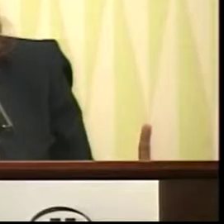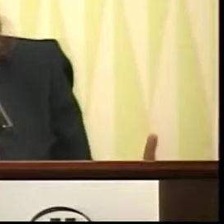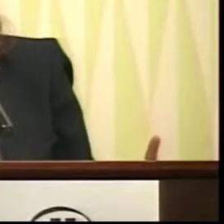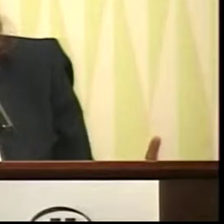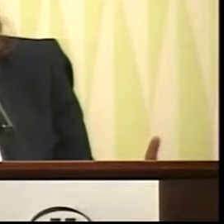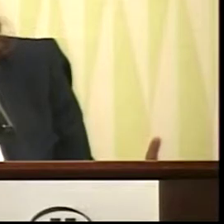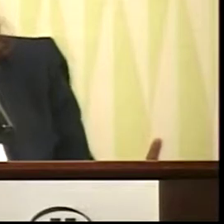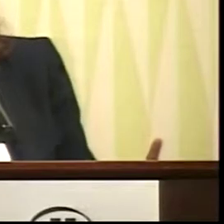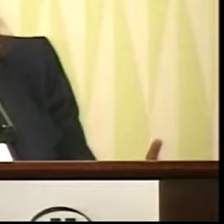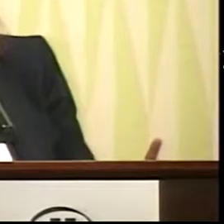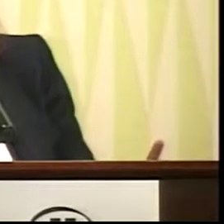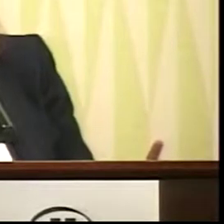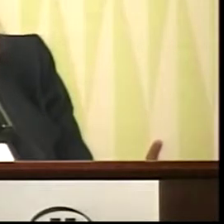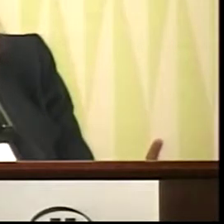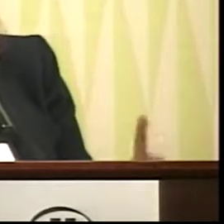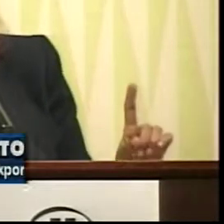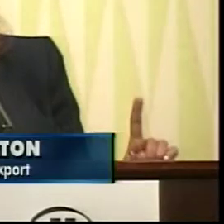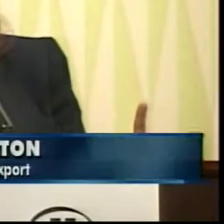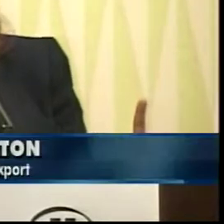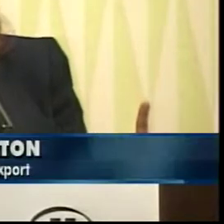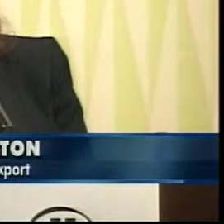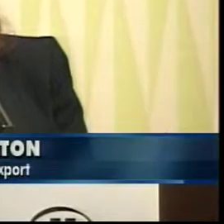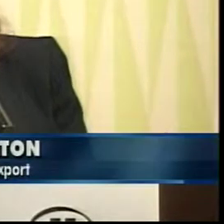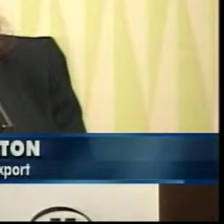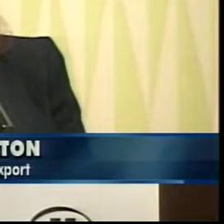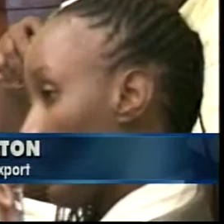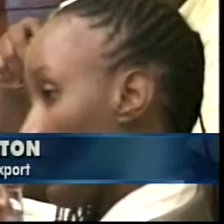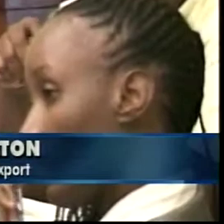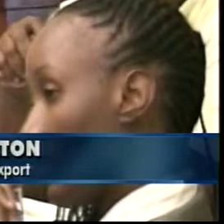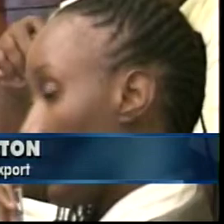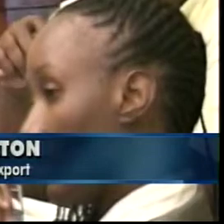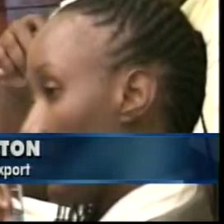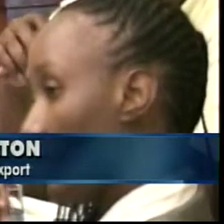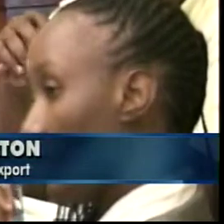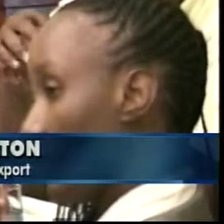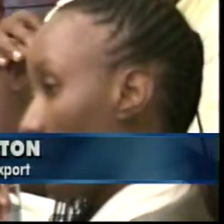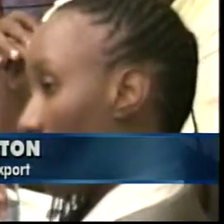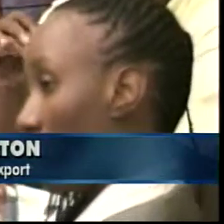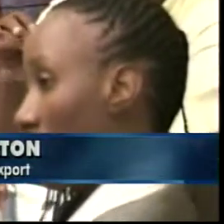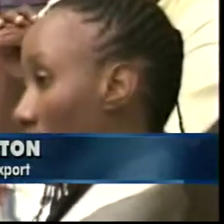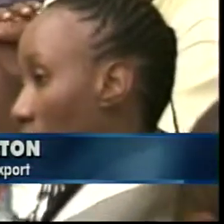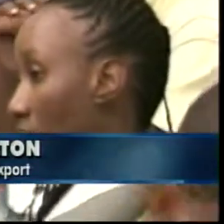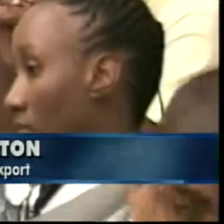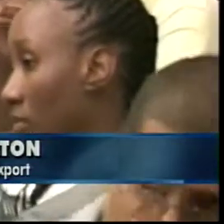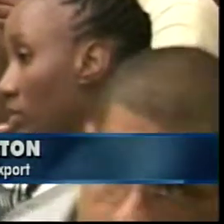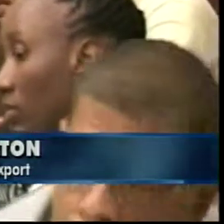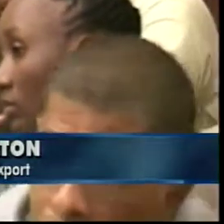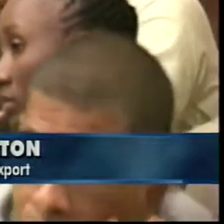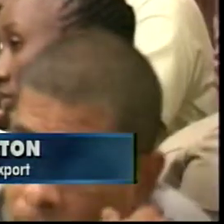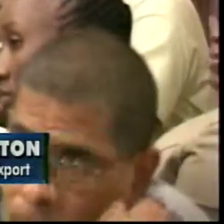year, they were able to put in place a facility, a 100-bed facility,